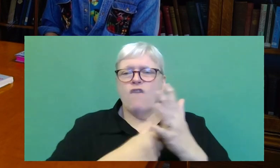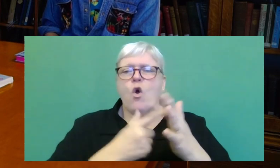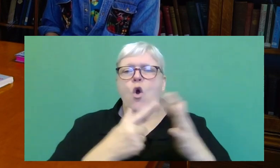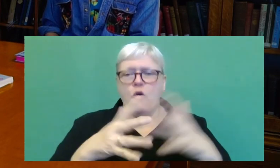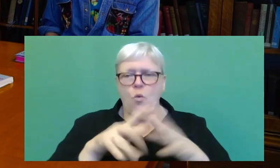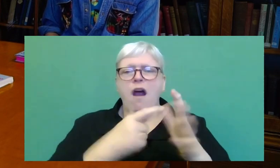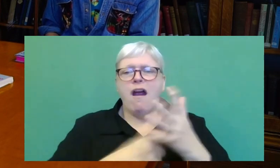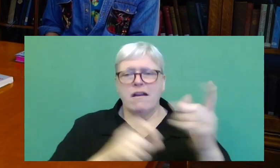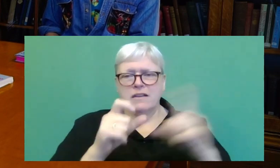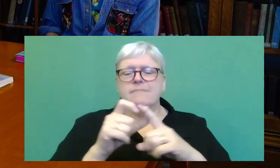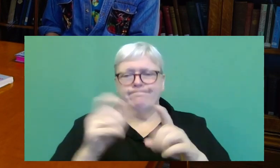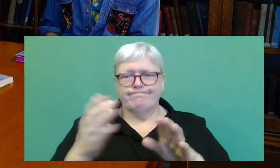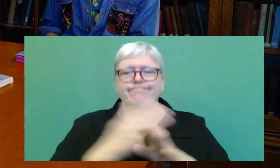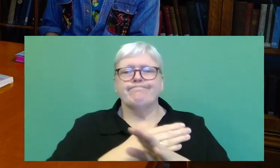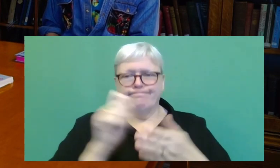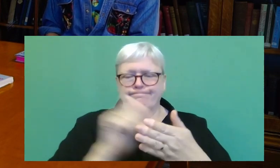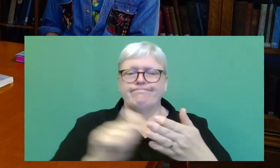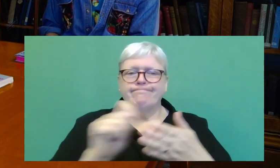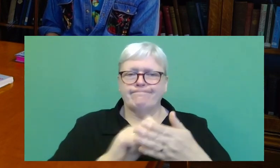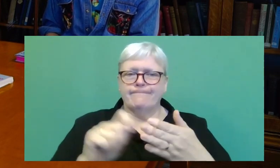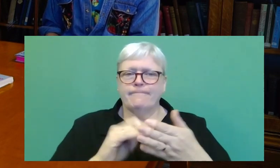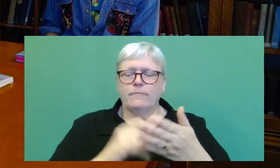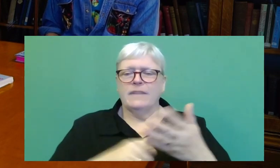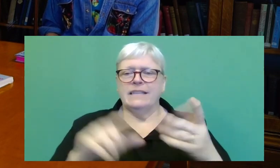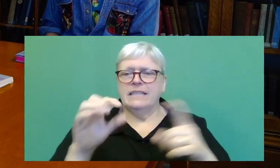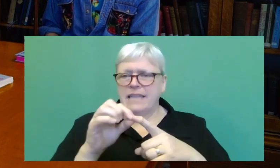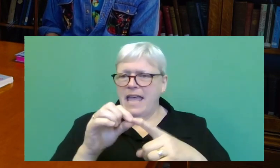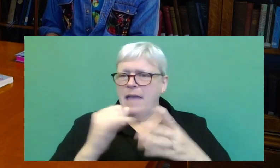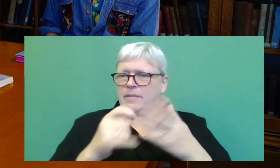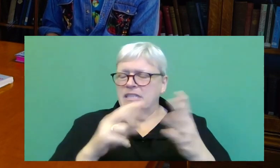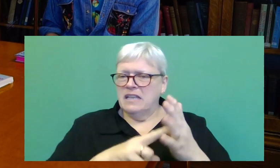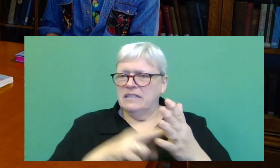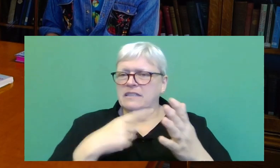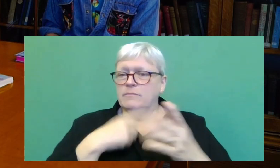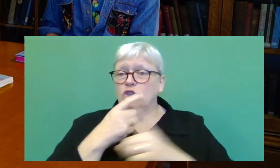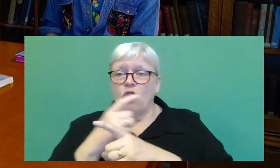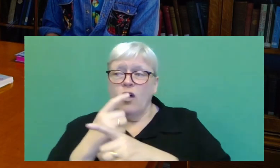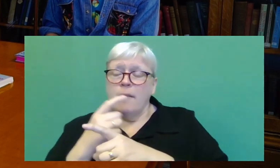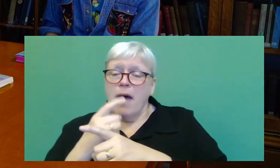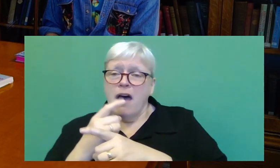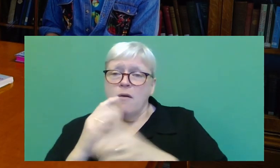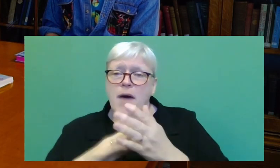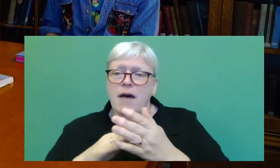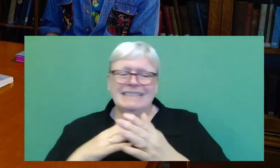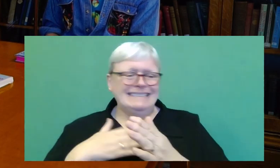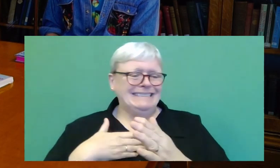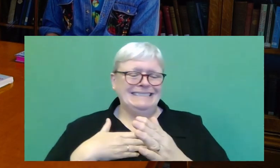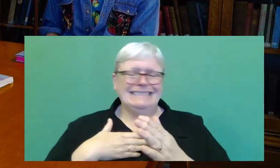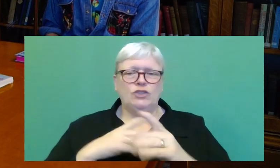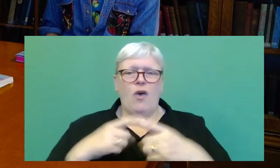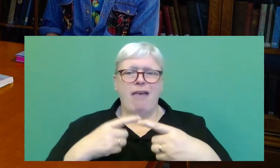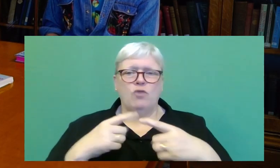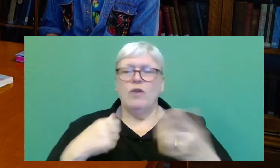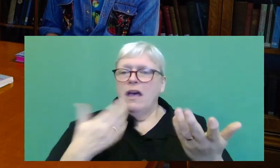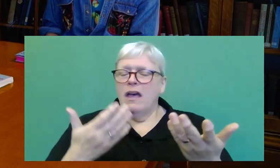that his stepson seemed embarrassed whenever he brought up their mum, and the stepson was kind of clarifying that he was only embarrassed because he was scared